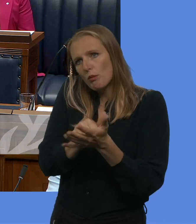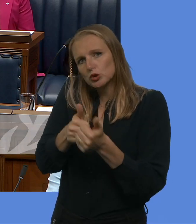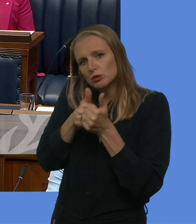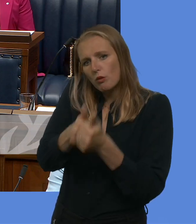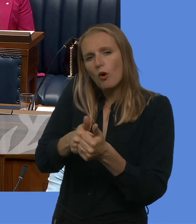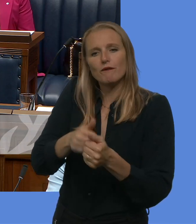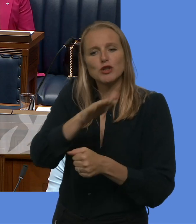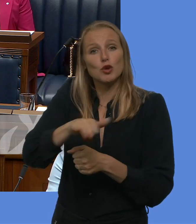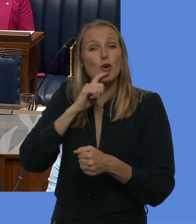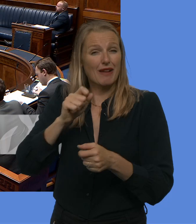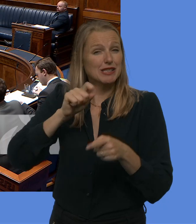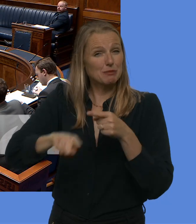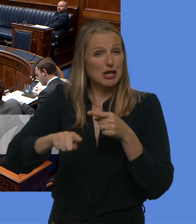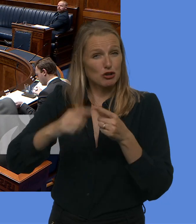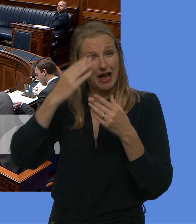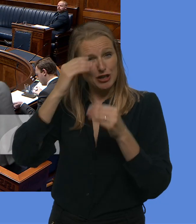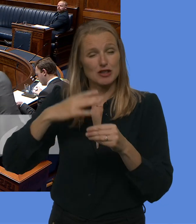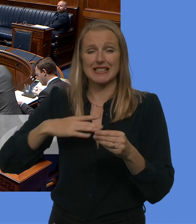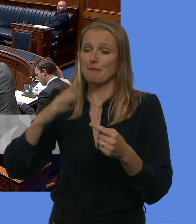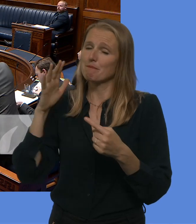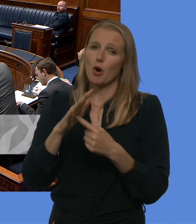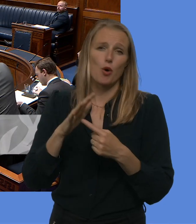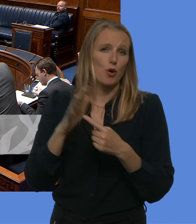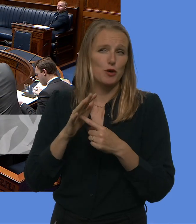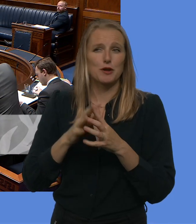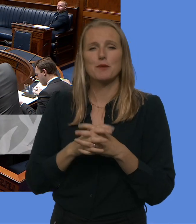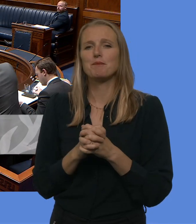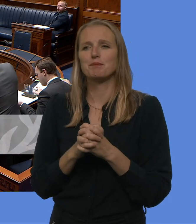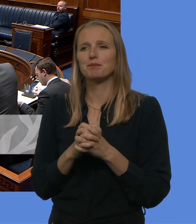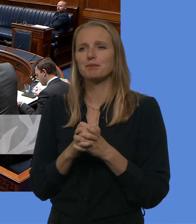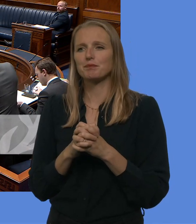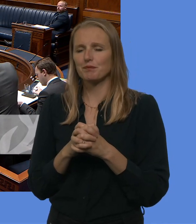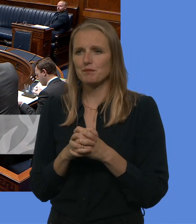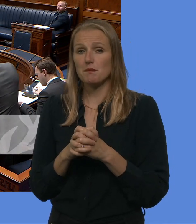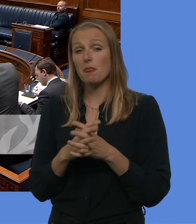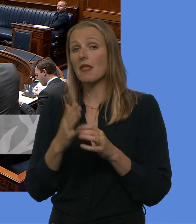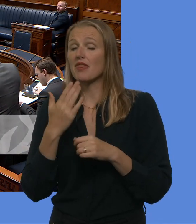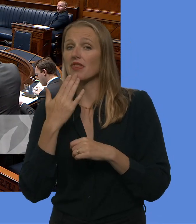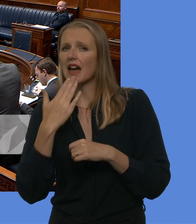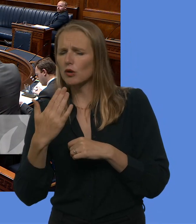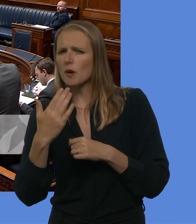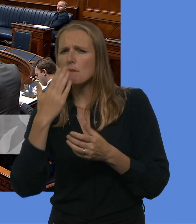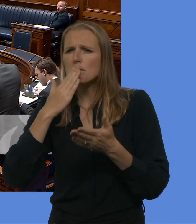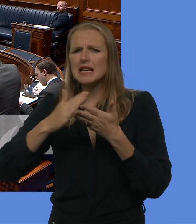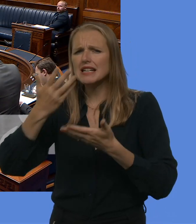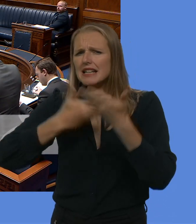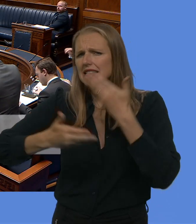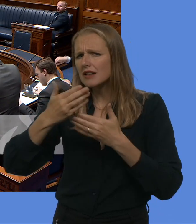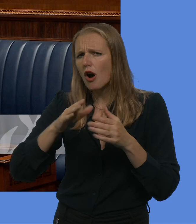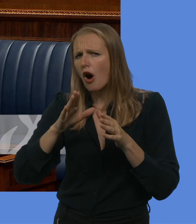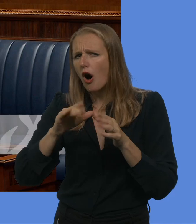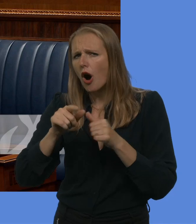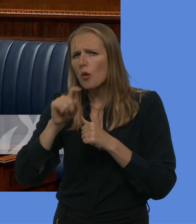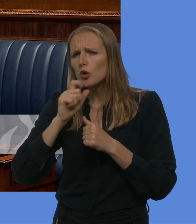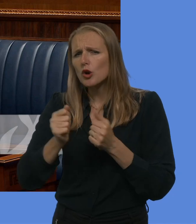special educational needs. Mr McReynolds. I thank the Minister for his response. Can the Minister outline how he will ensure the